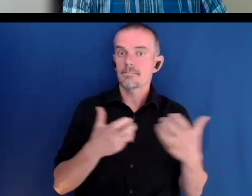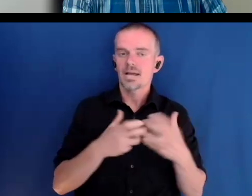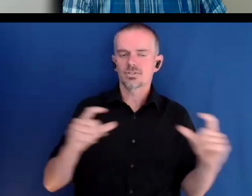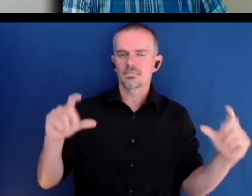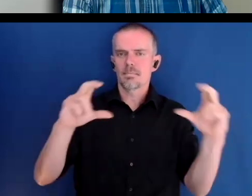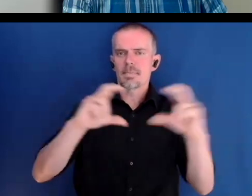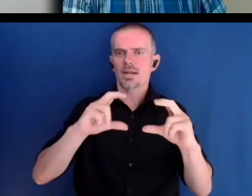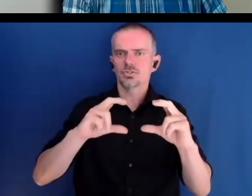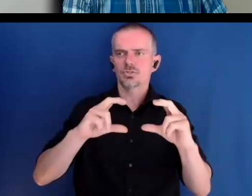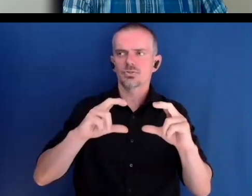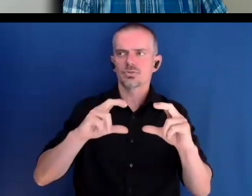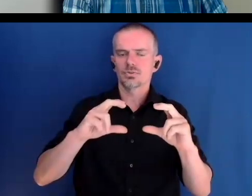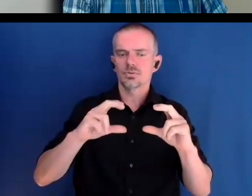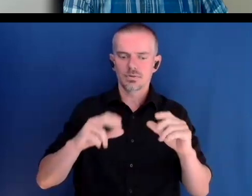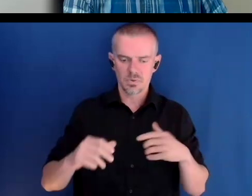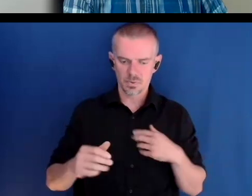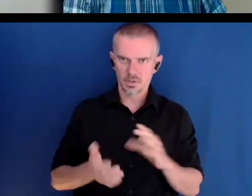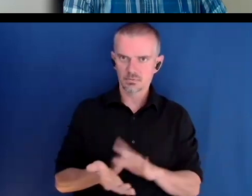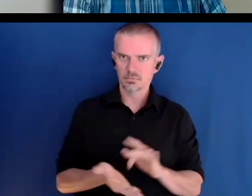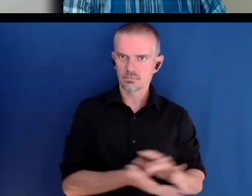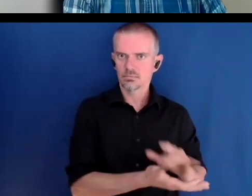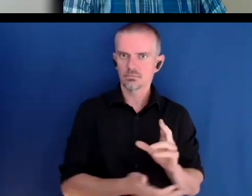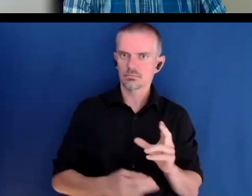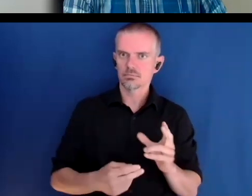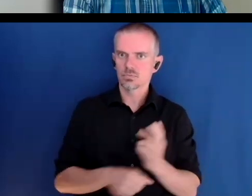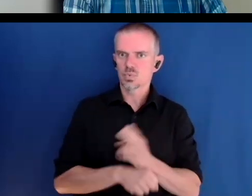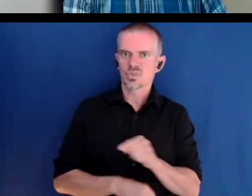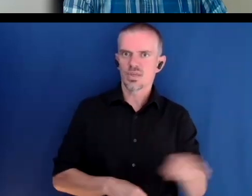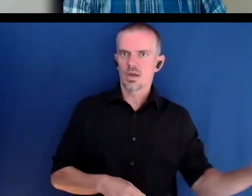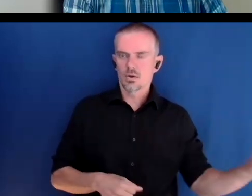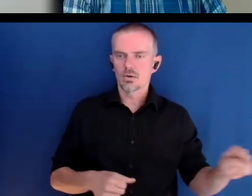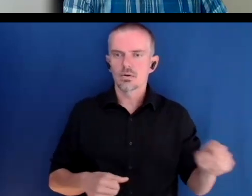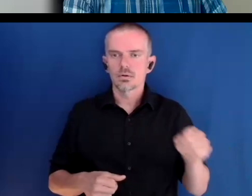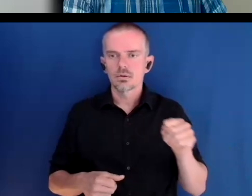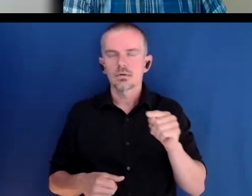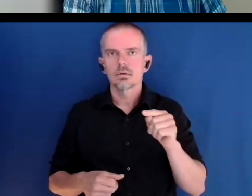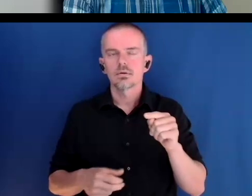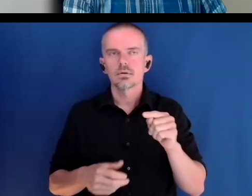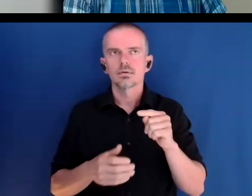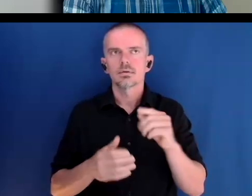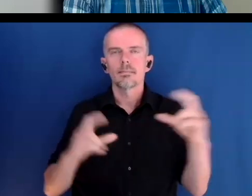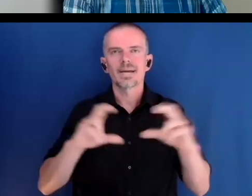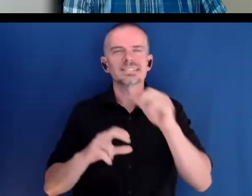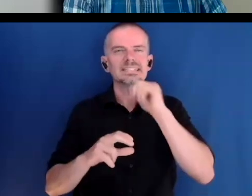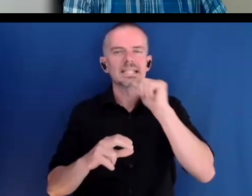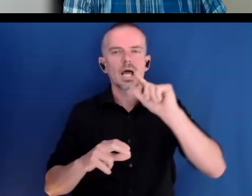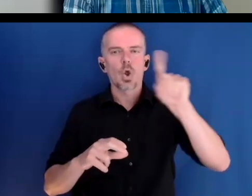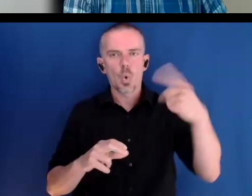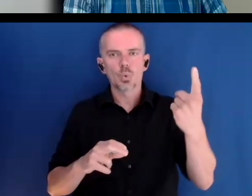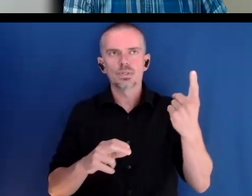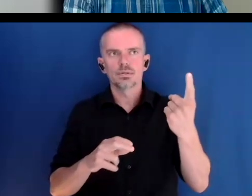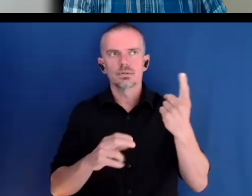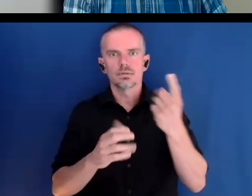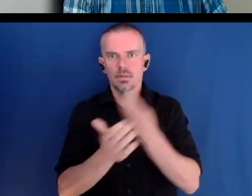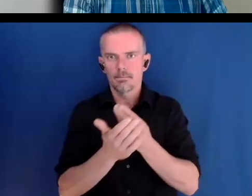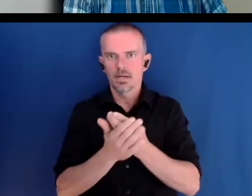have to be money running through your shop, right? It has to be money achieving the impact that the agreement's meant to achieve. And